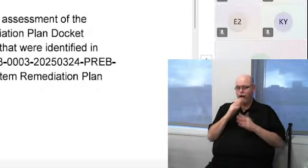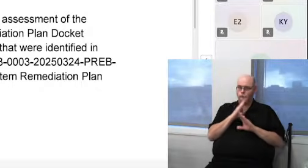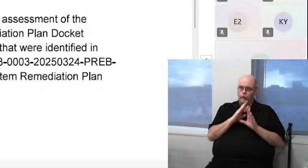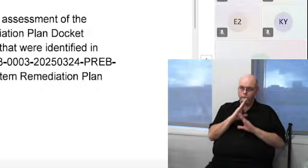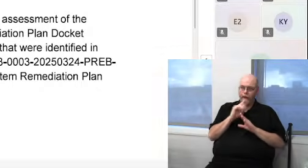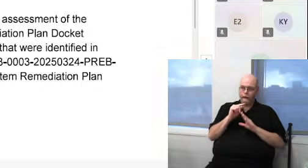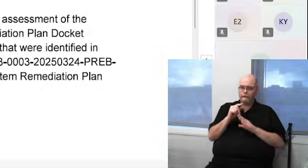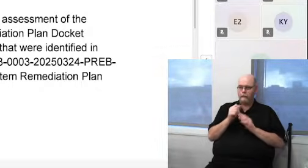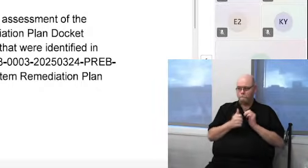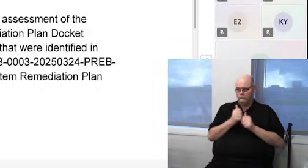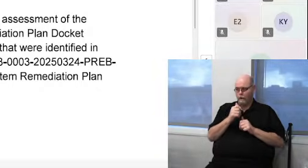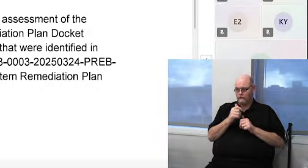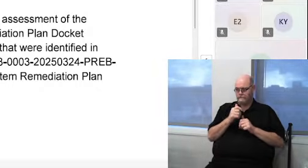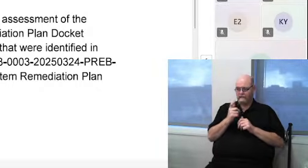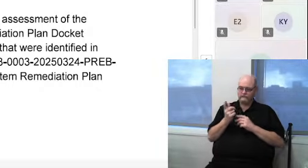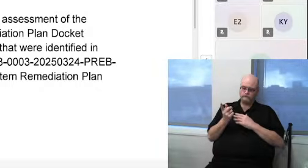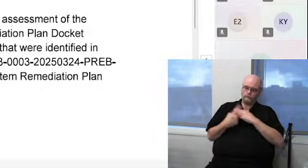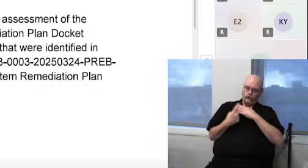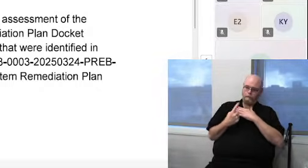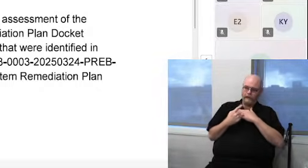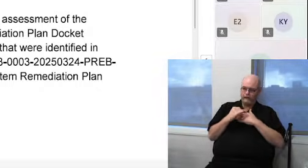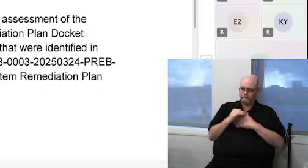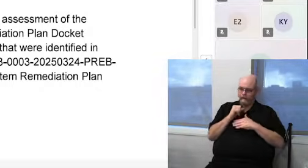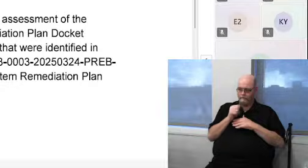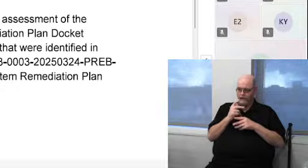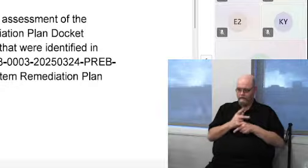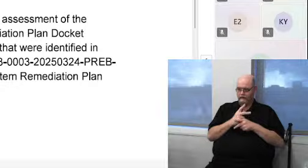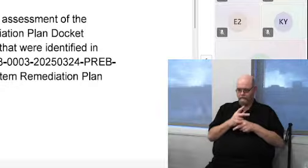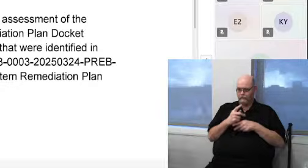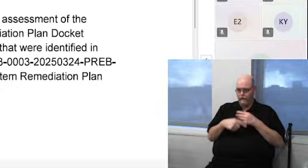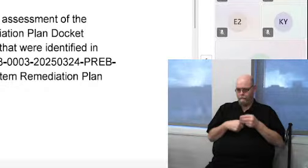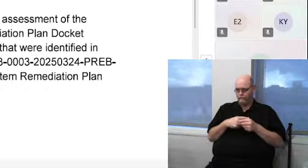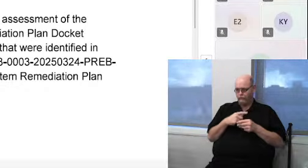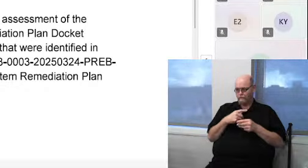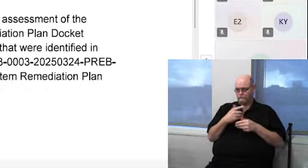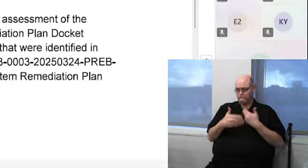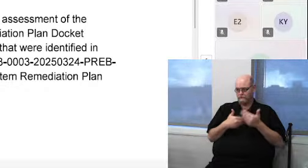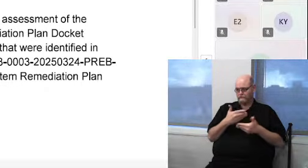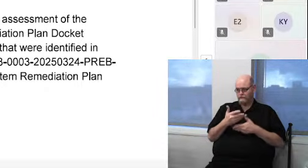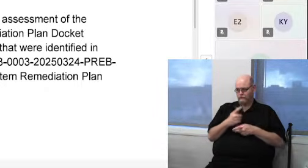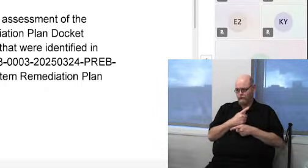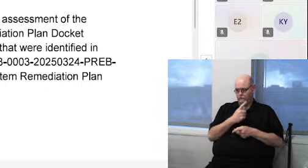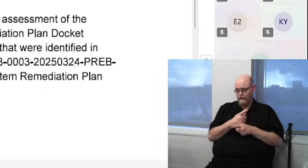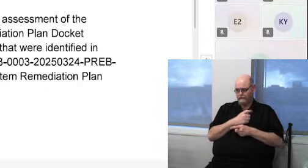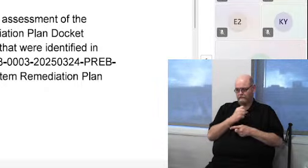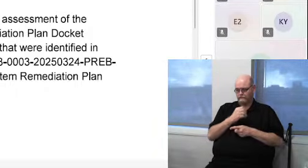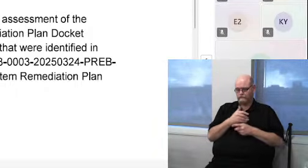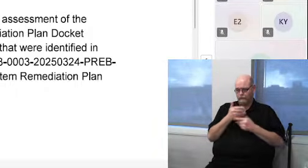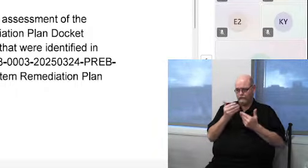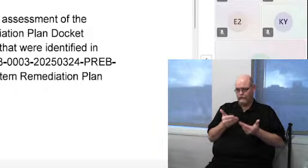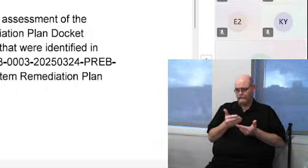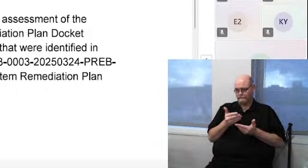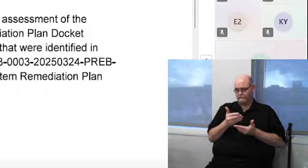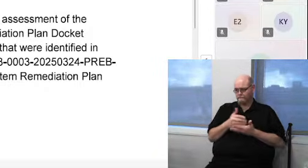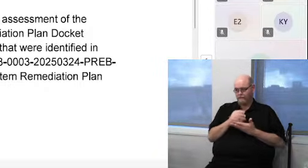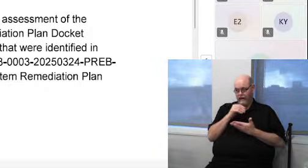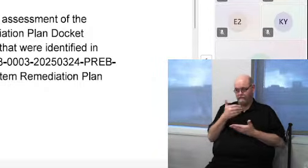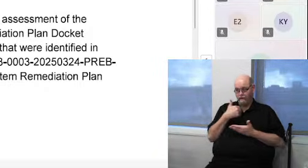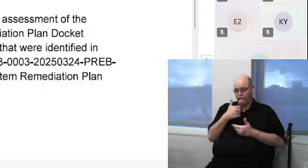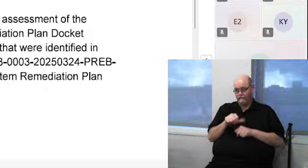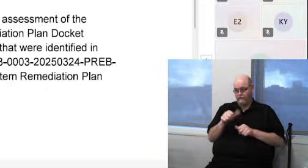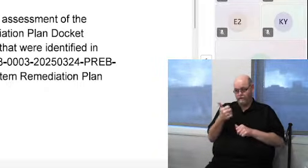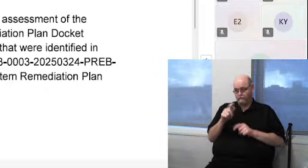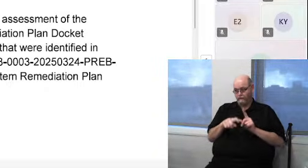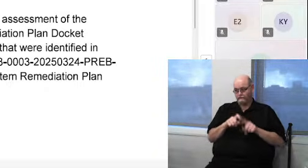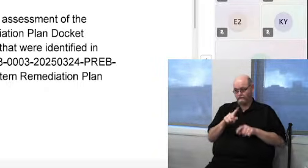procedural, not worry about. You're the one that's most likely to call me out if I'm not very careful about procedural correctness. So let's go to your next.